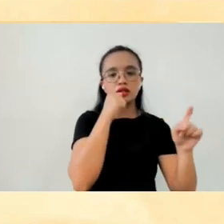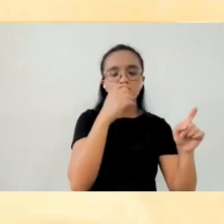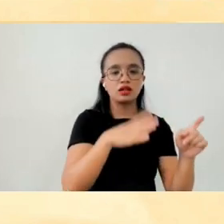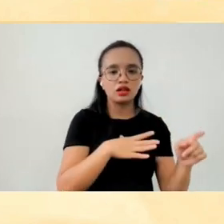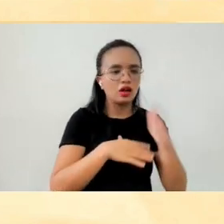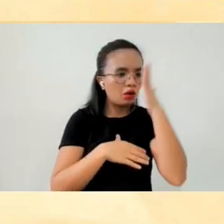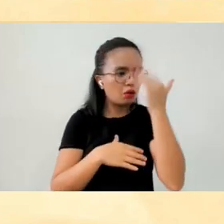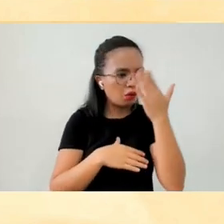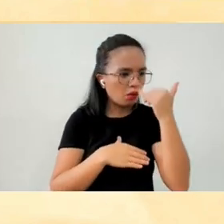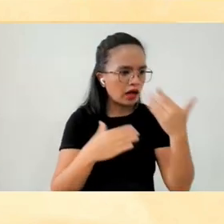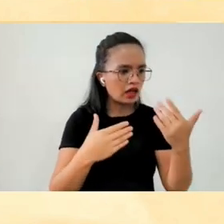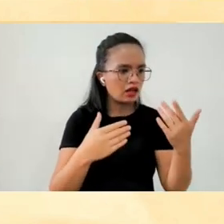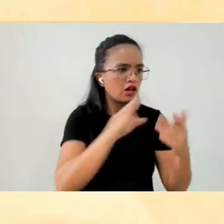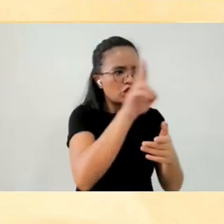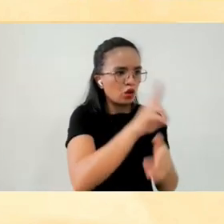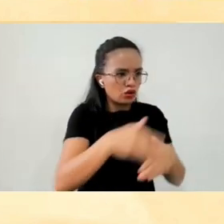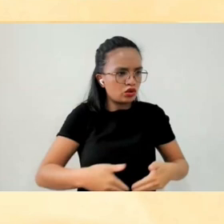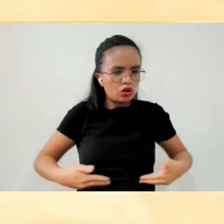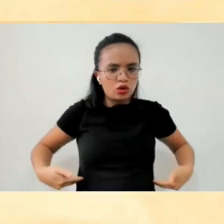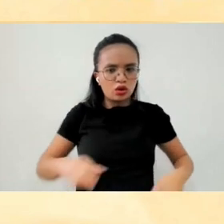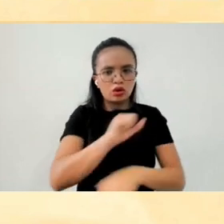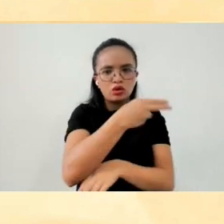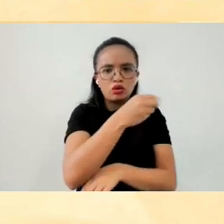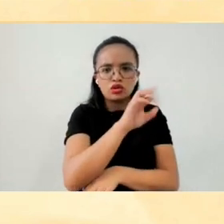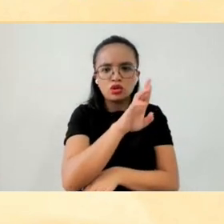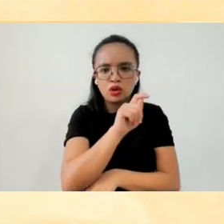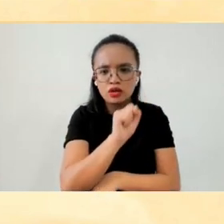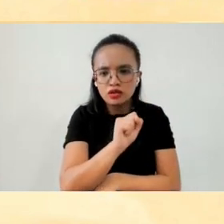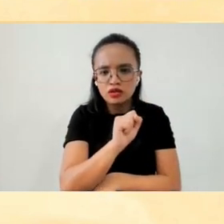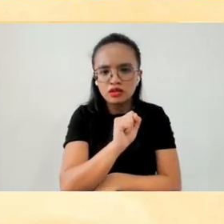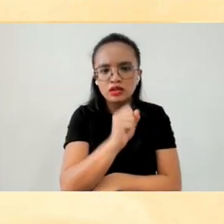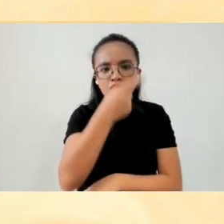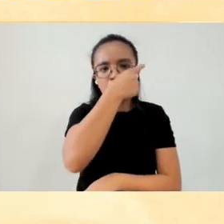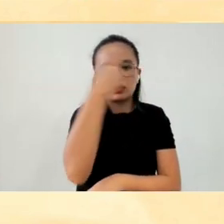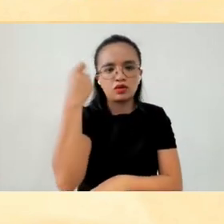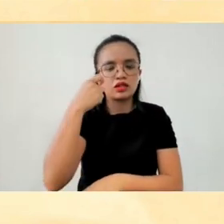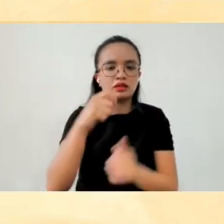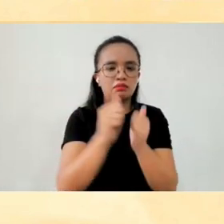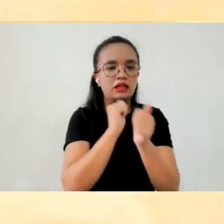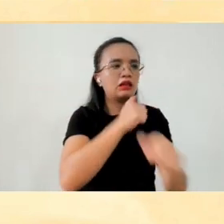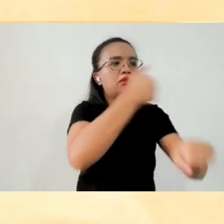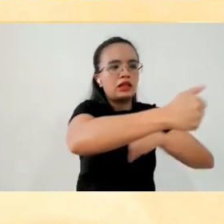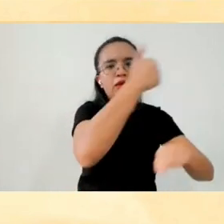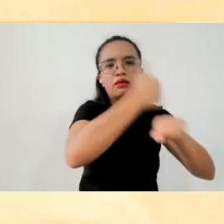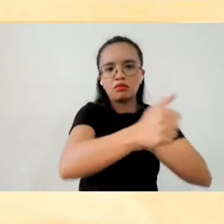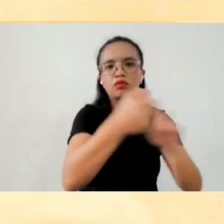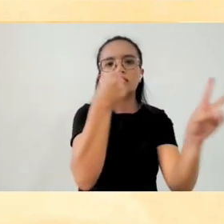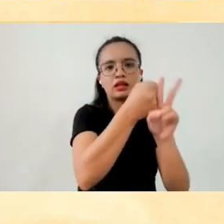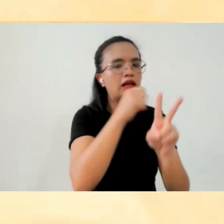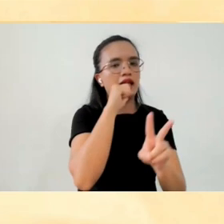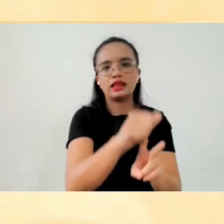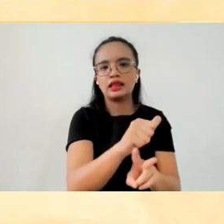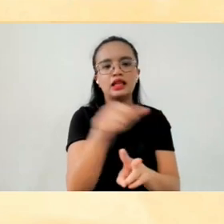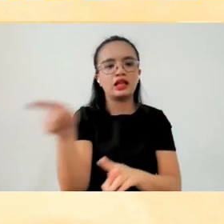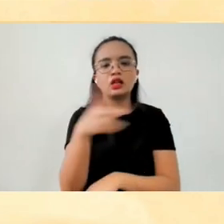why were you wearing shorts? That's the worst thing you can do because you're distorting it and you're putting the blame on the victim and not on the